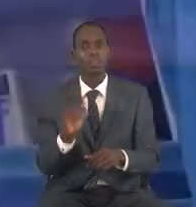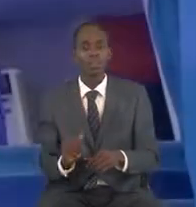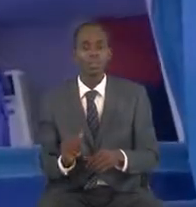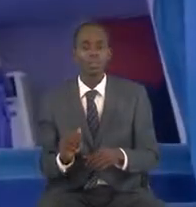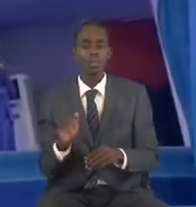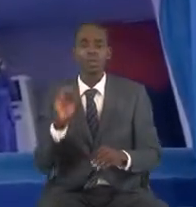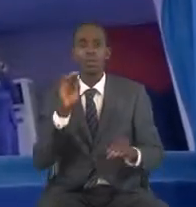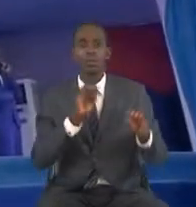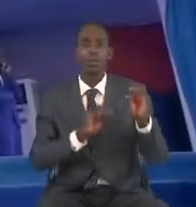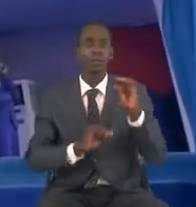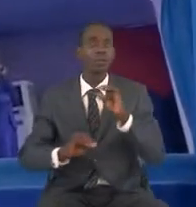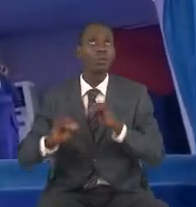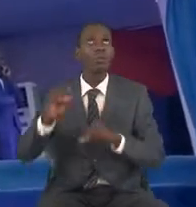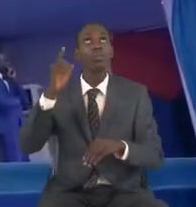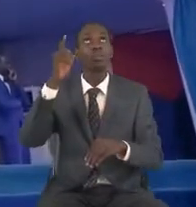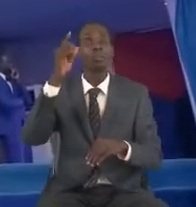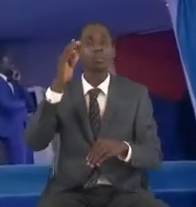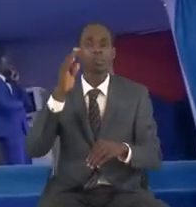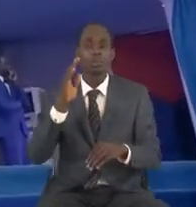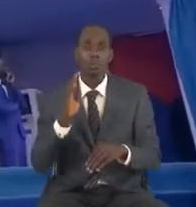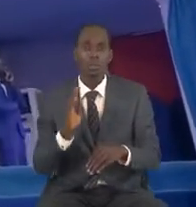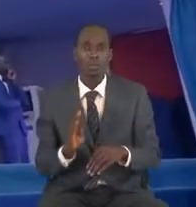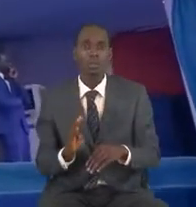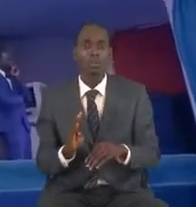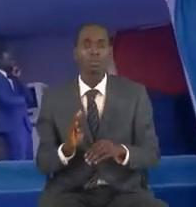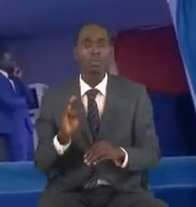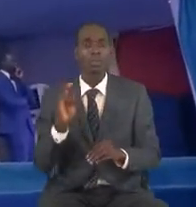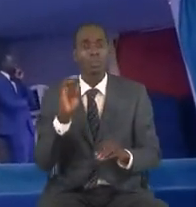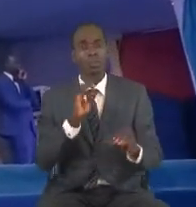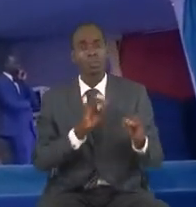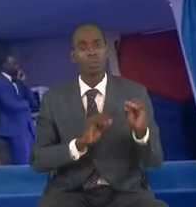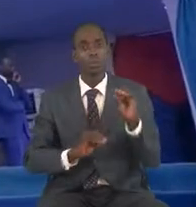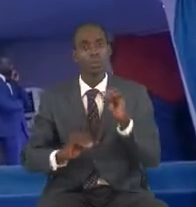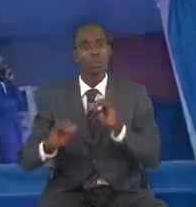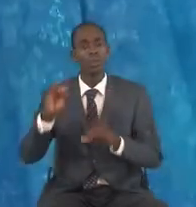oh God, have mercy, Lord.